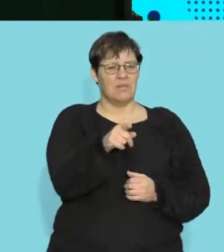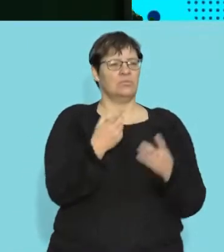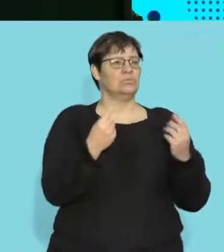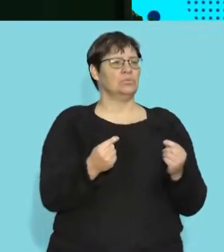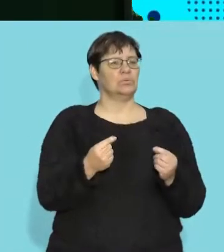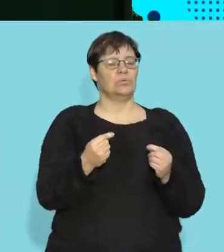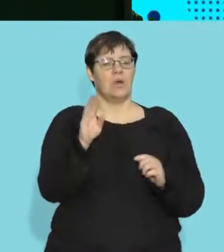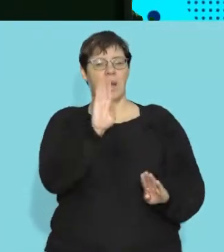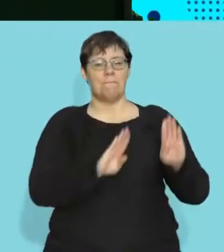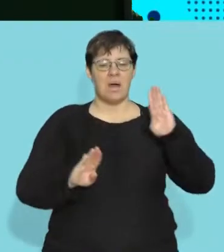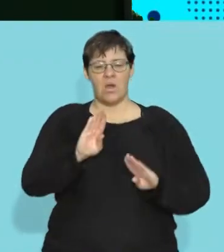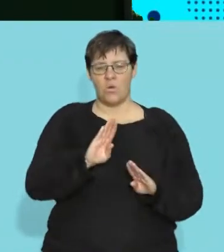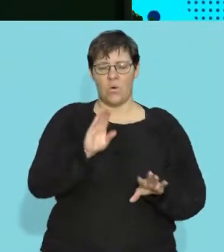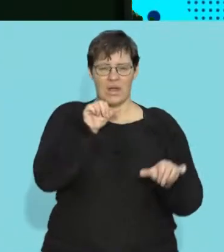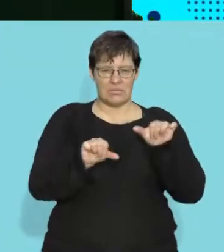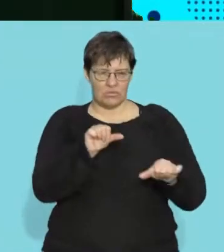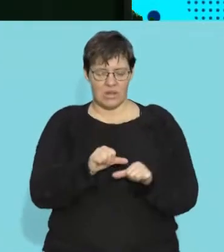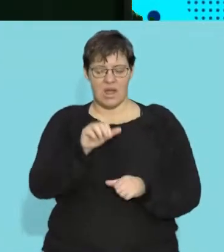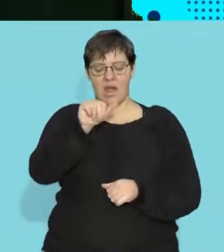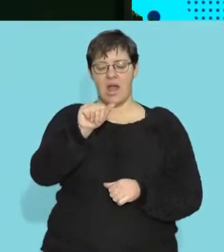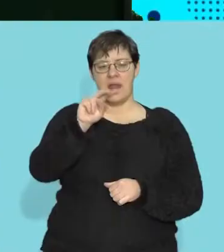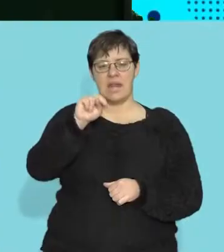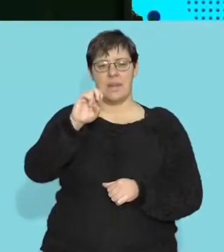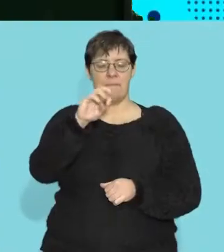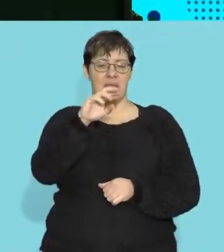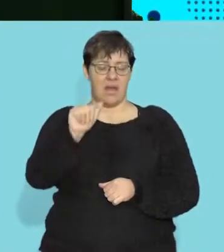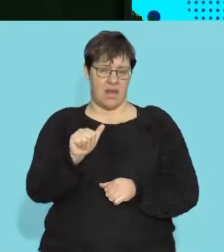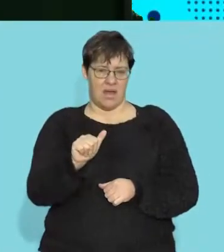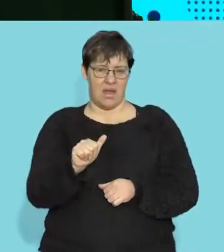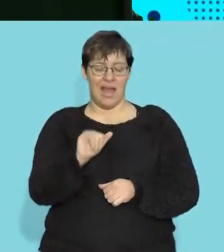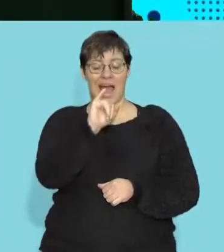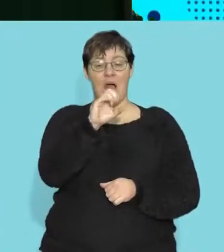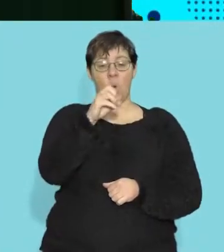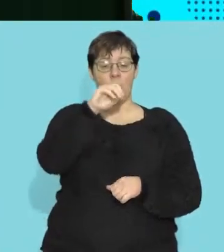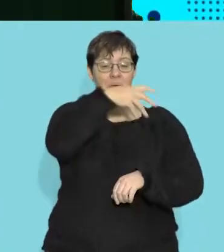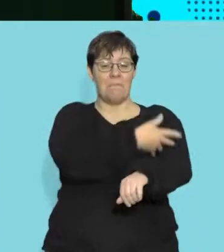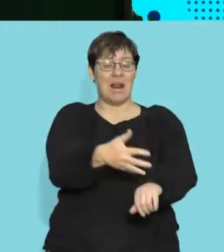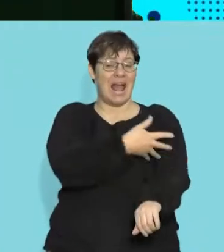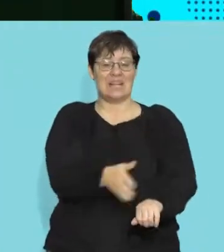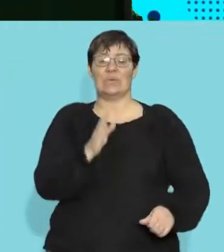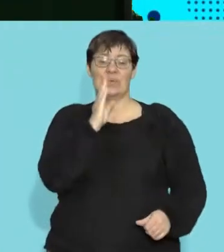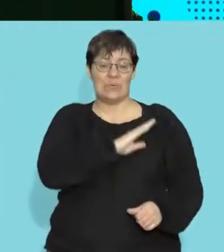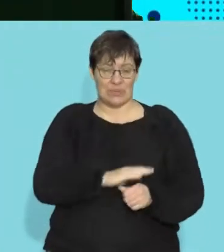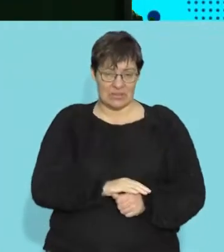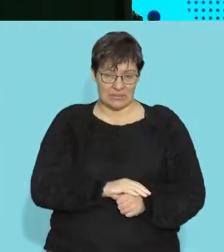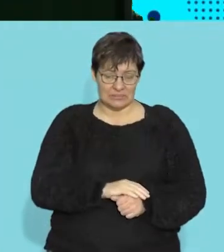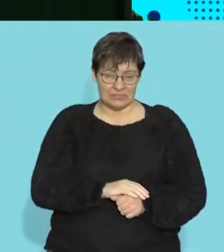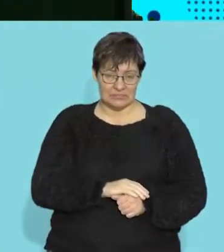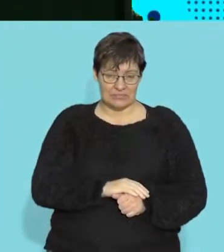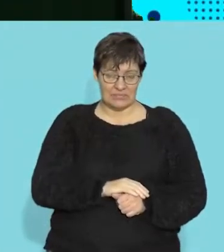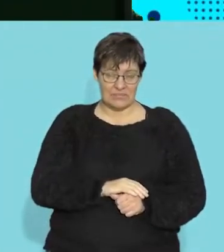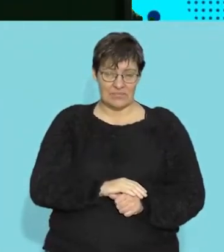did biochemistry, right? Anemia. If you don't have iron, all right, if you don't have iron in your